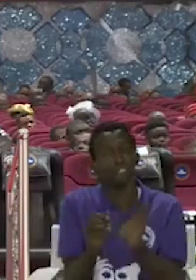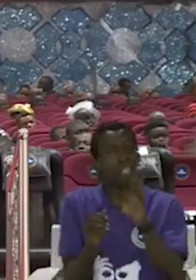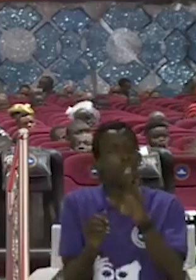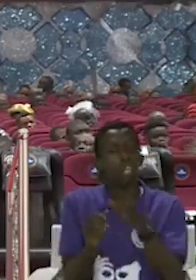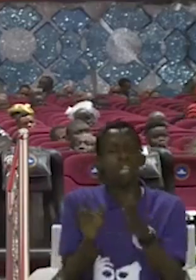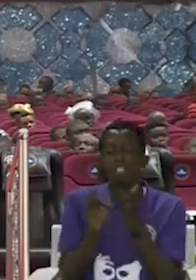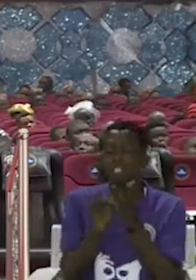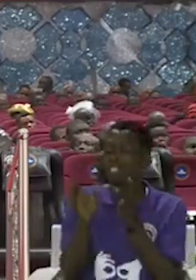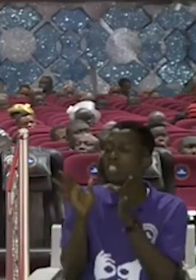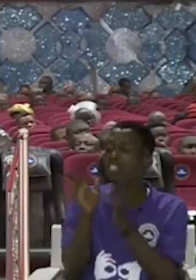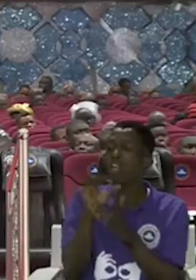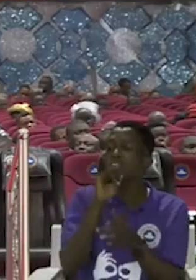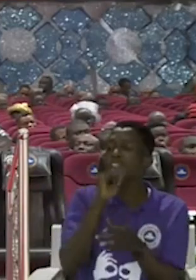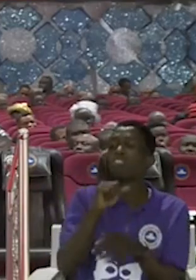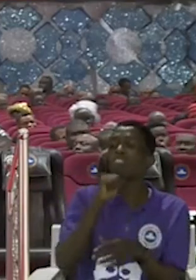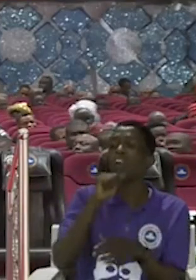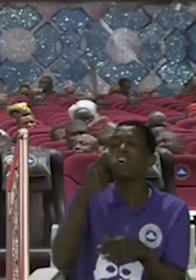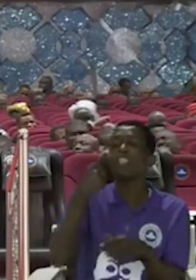parish pastor.